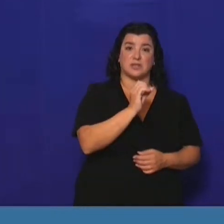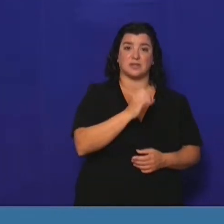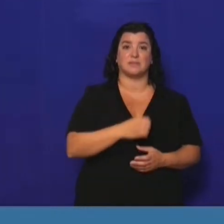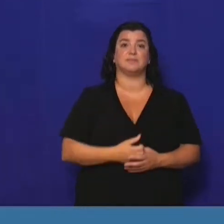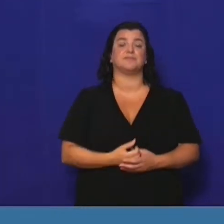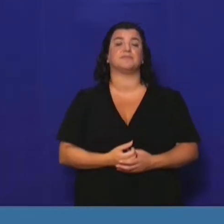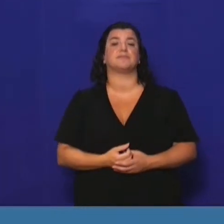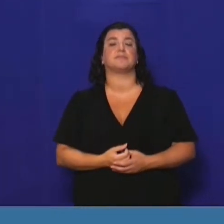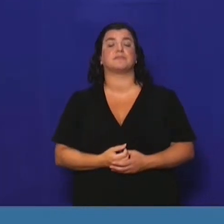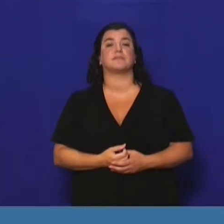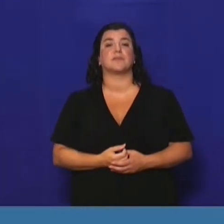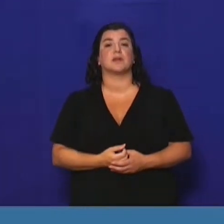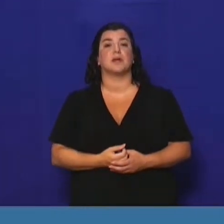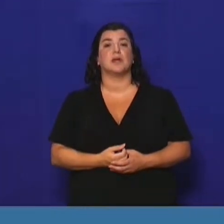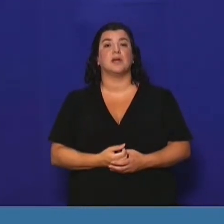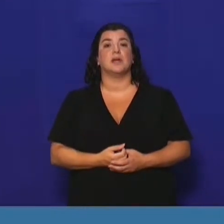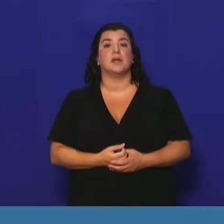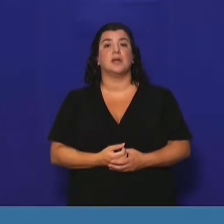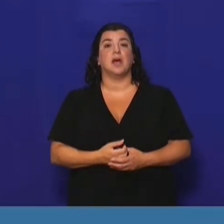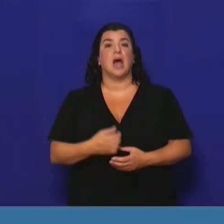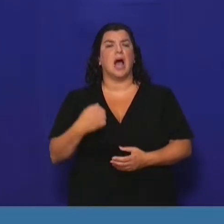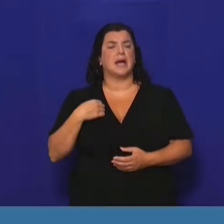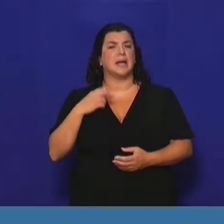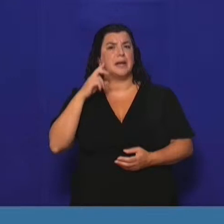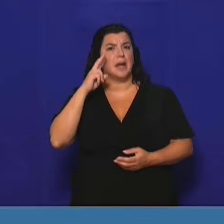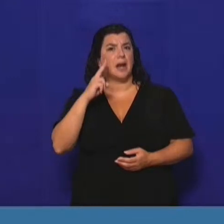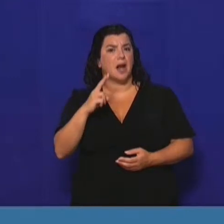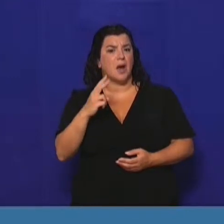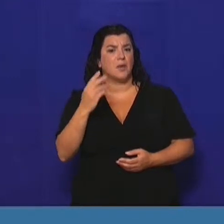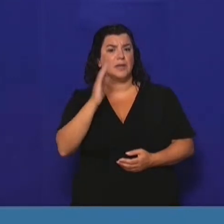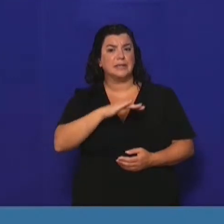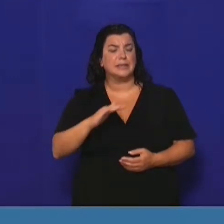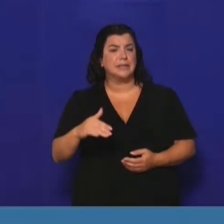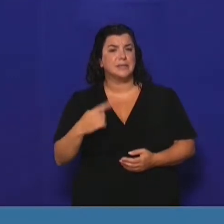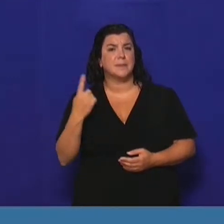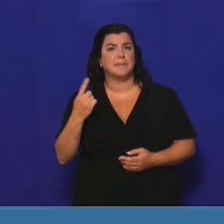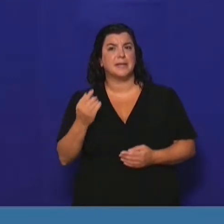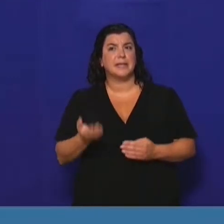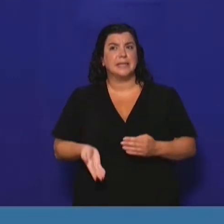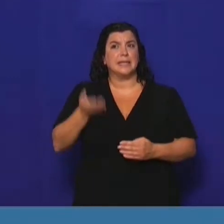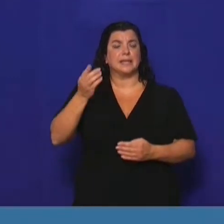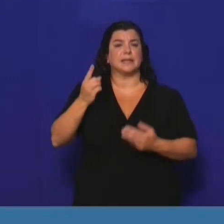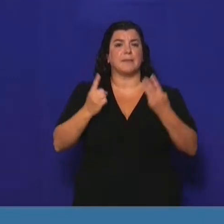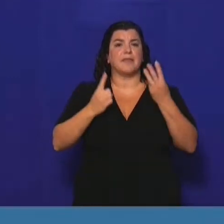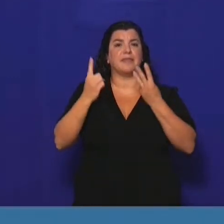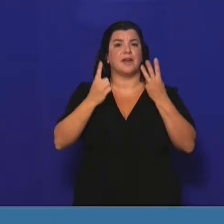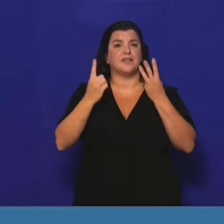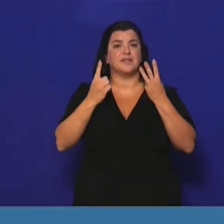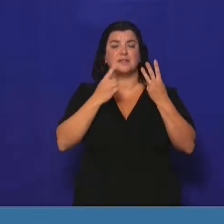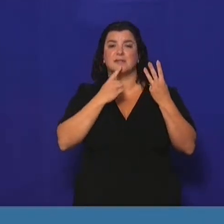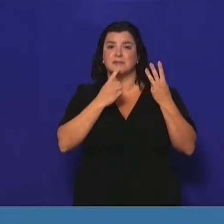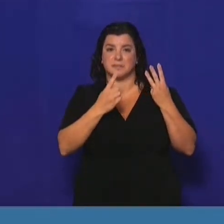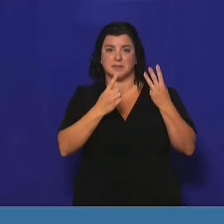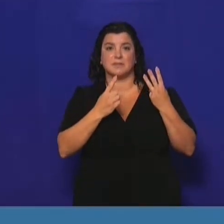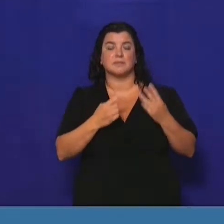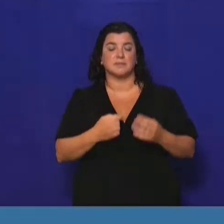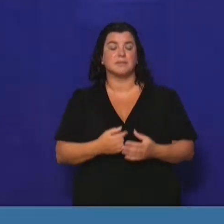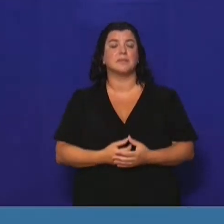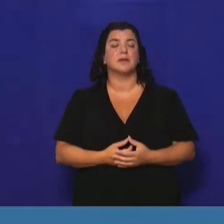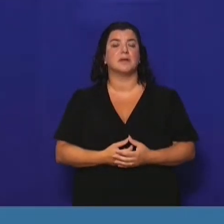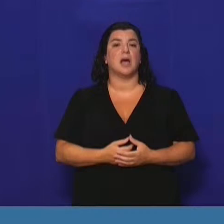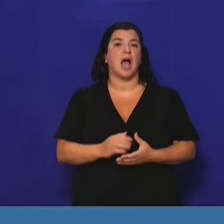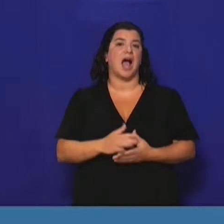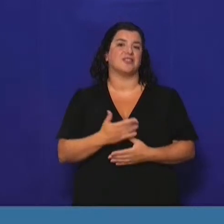67,604. Li jekk tħares lejn il-popolazzjoni eligibbli propju dawk il-fuq minn 13 sena li hija digital age ta' consent